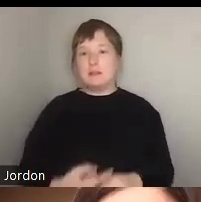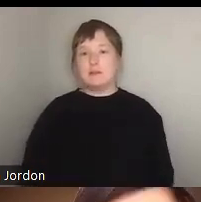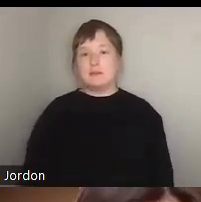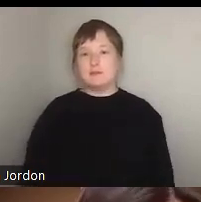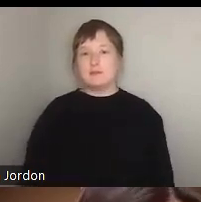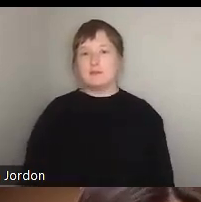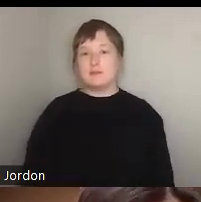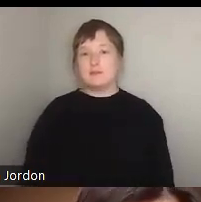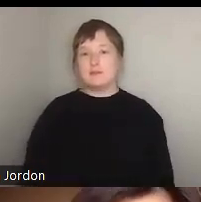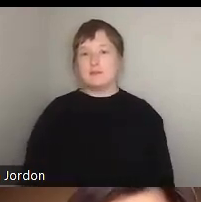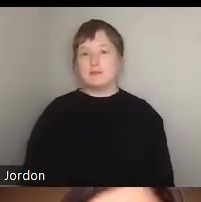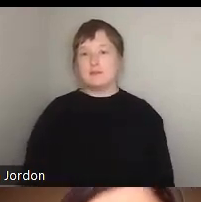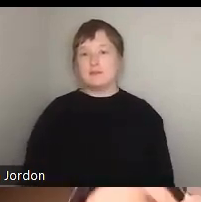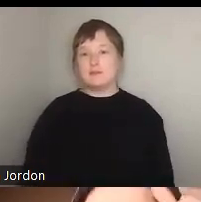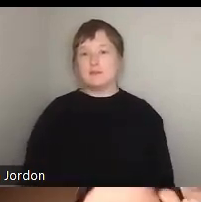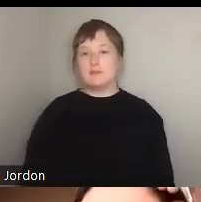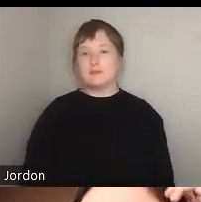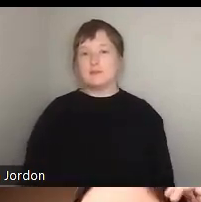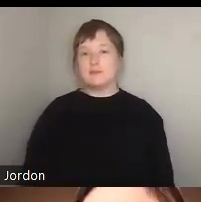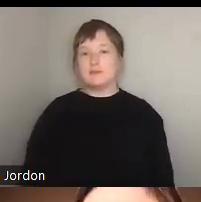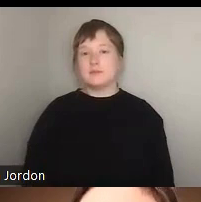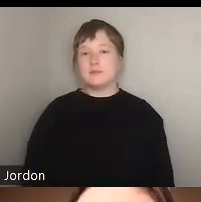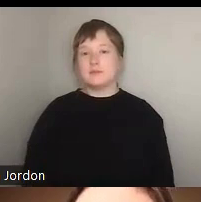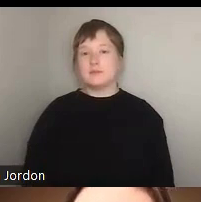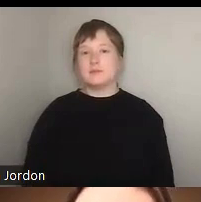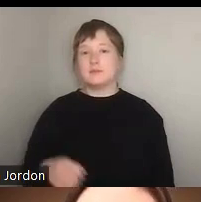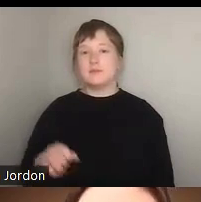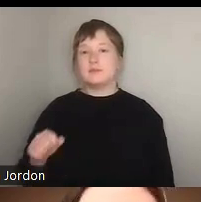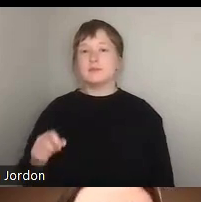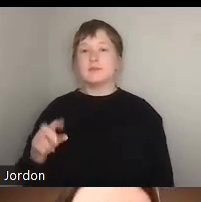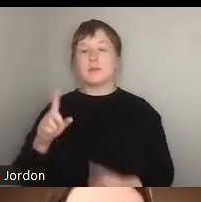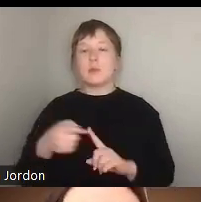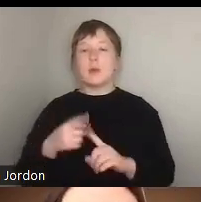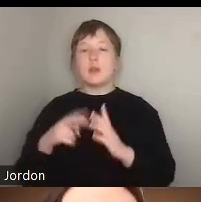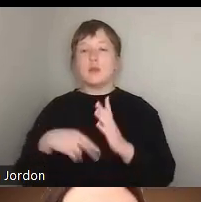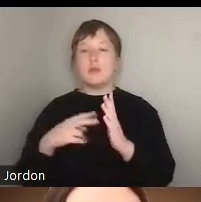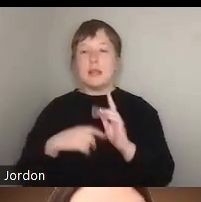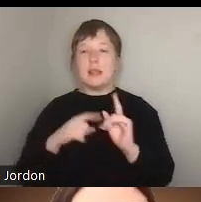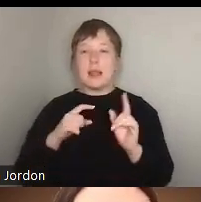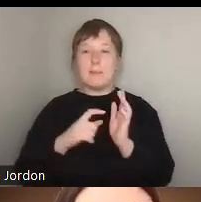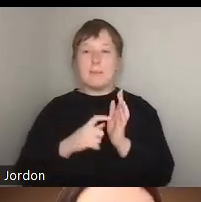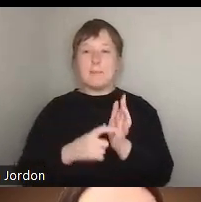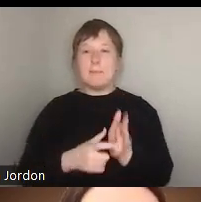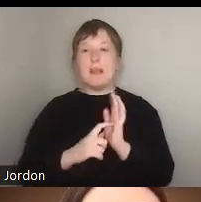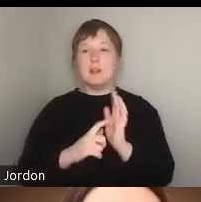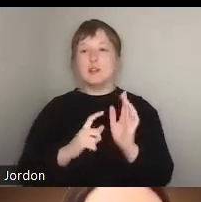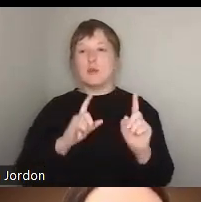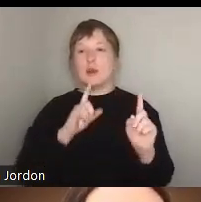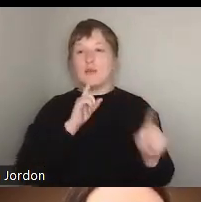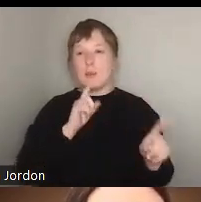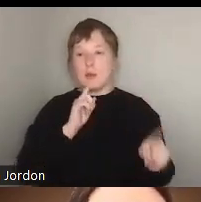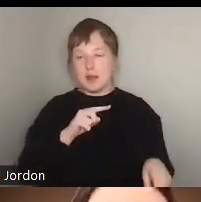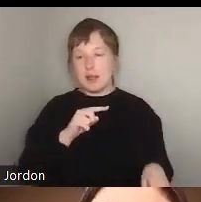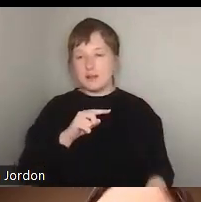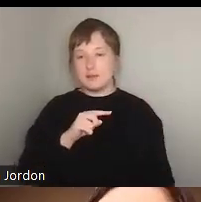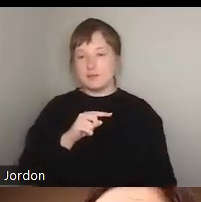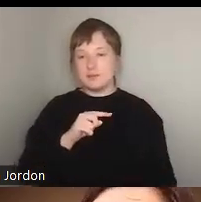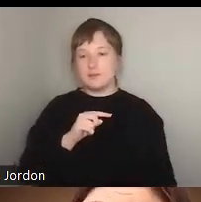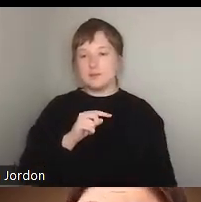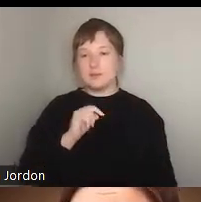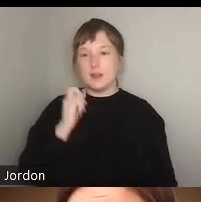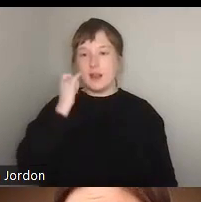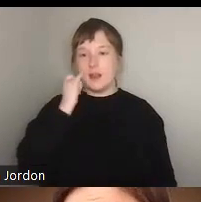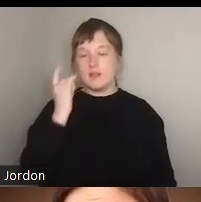I was just going to add the piece too that when you sort of read the mandatory reporting law, it says that even if someone